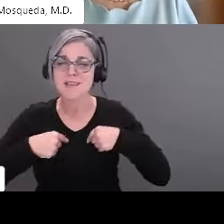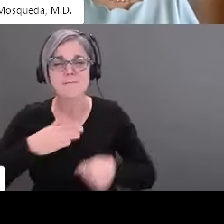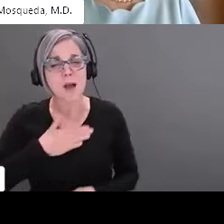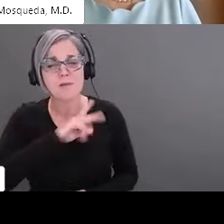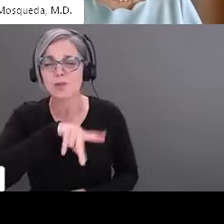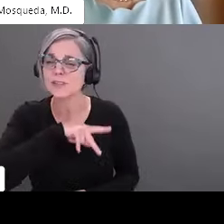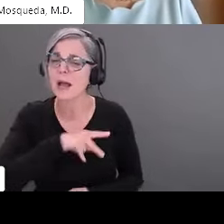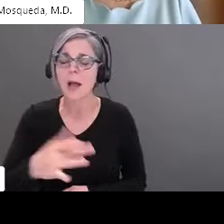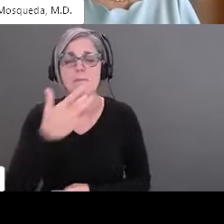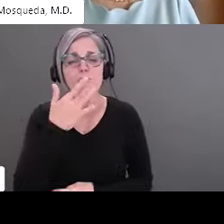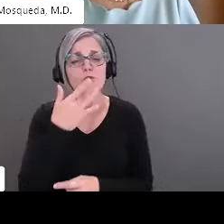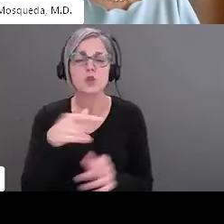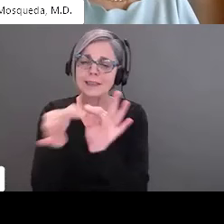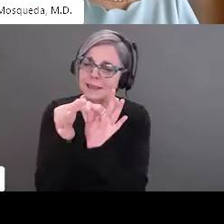my